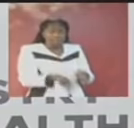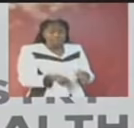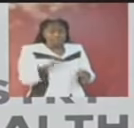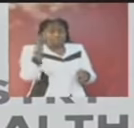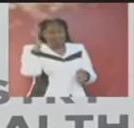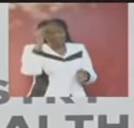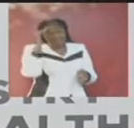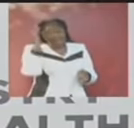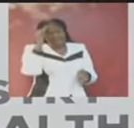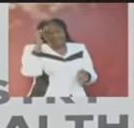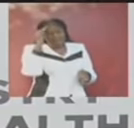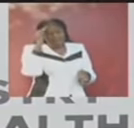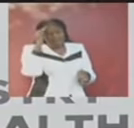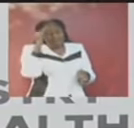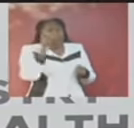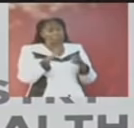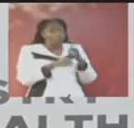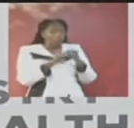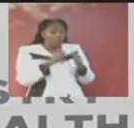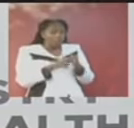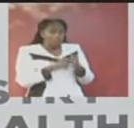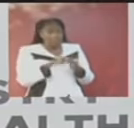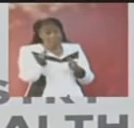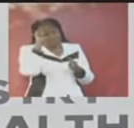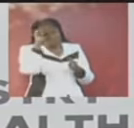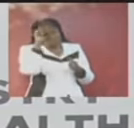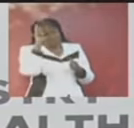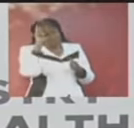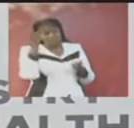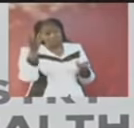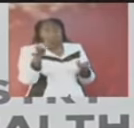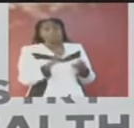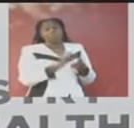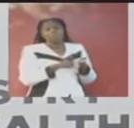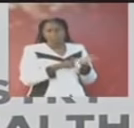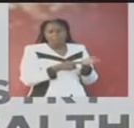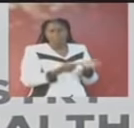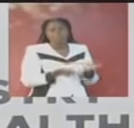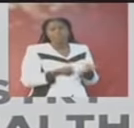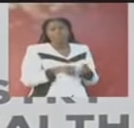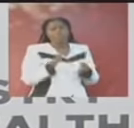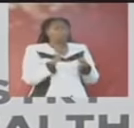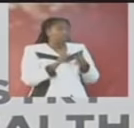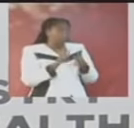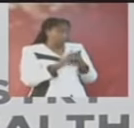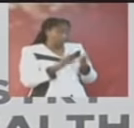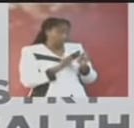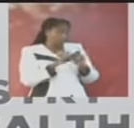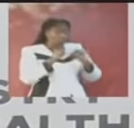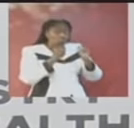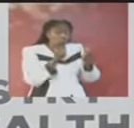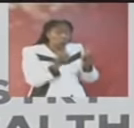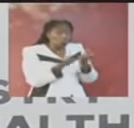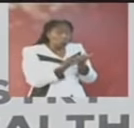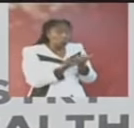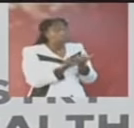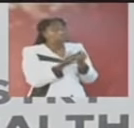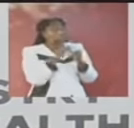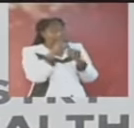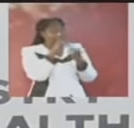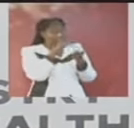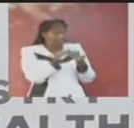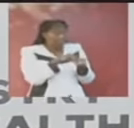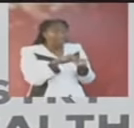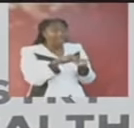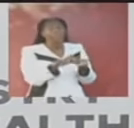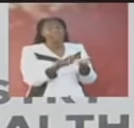to COVID-19. Additionally, we look at persons such as deportees who require an additional level of security